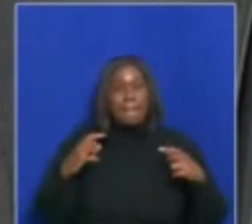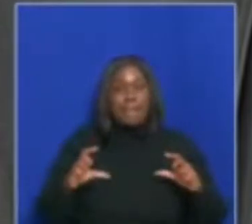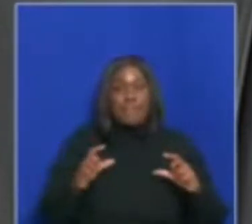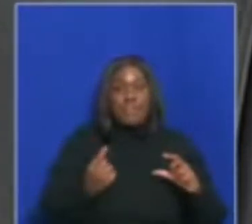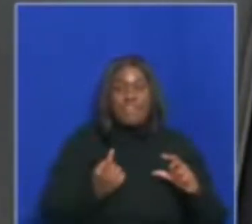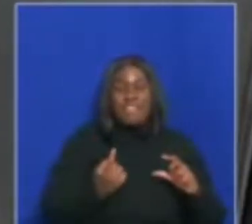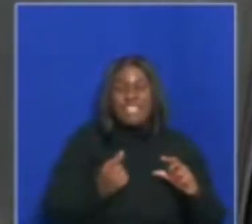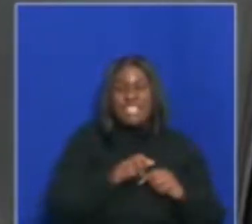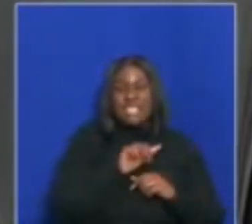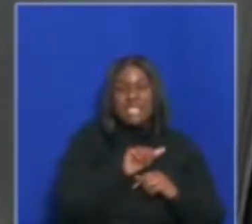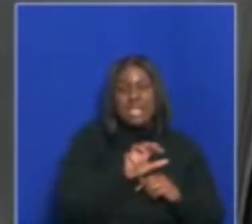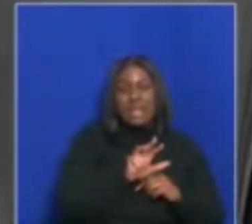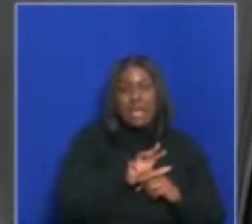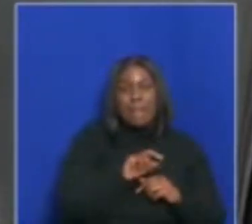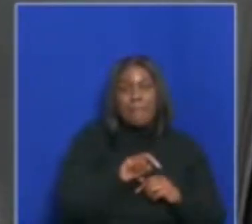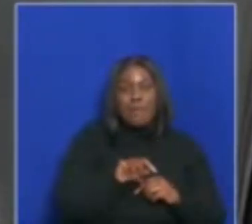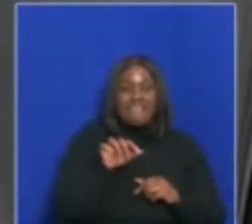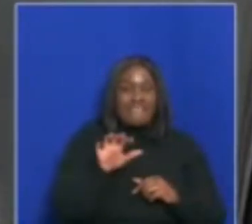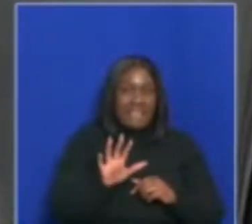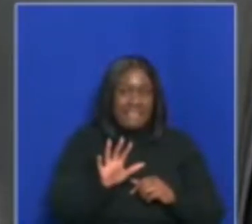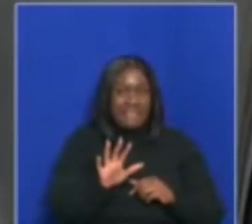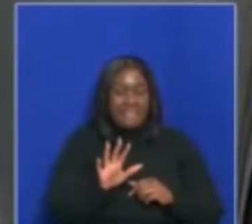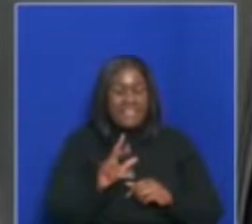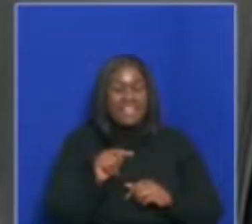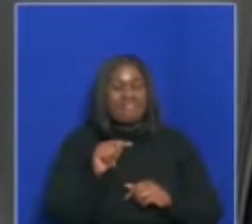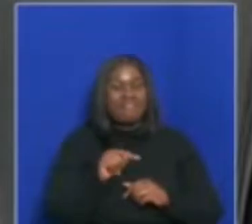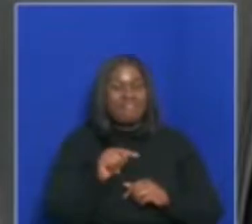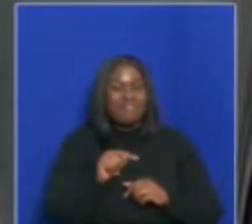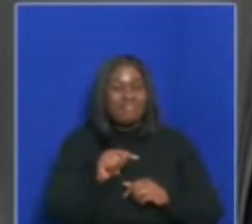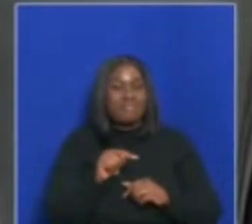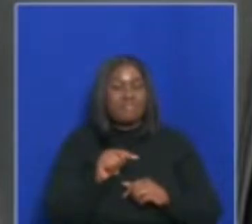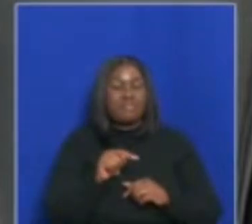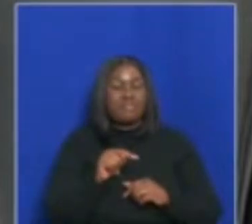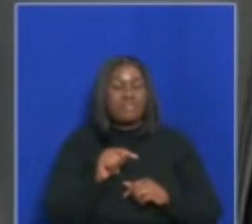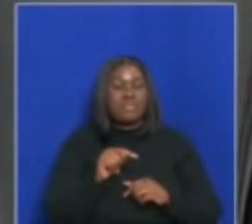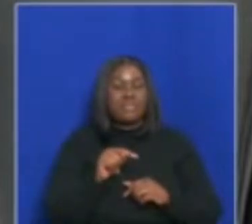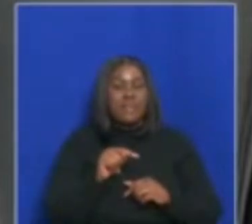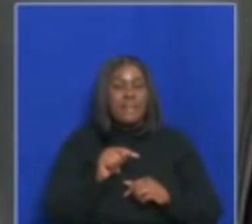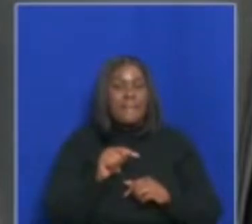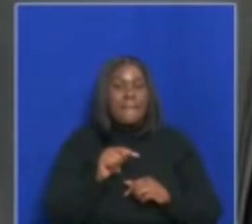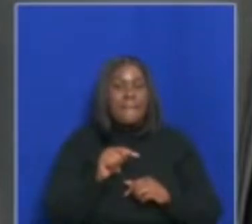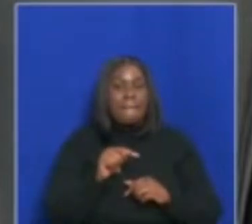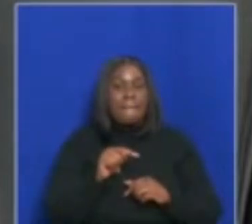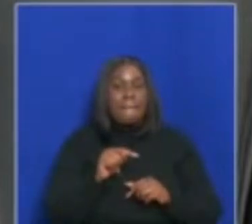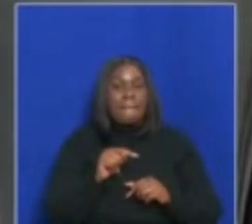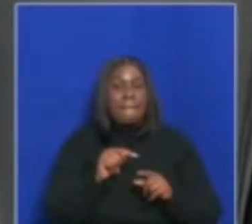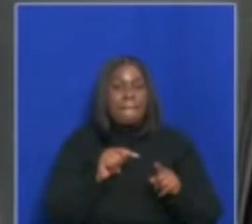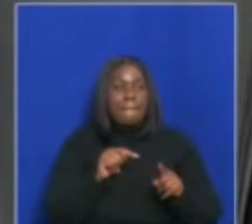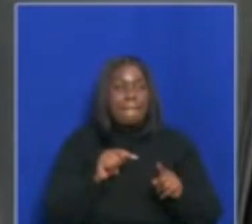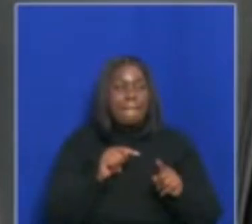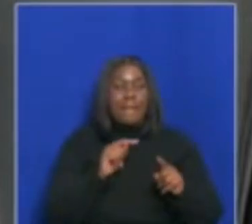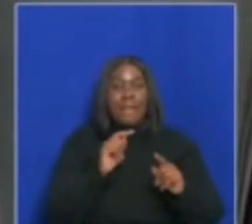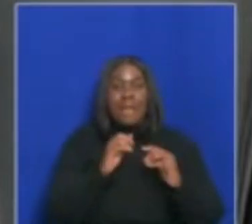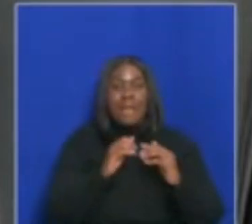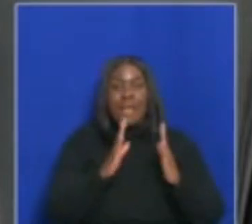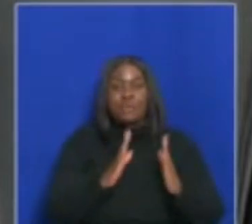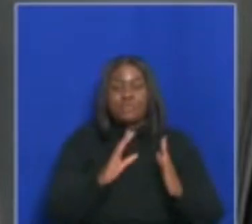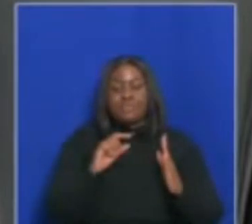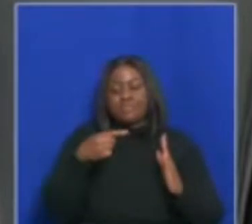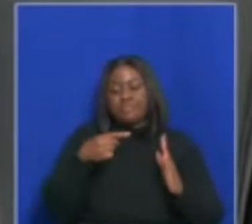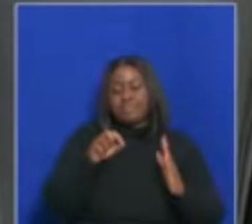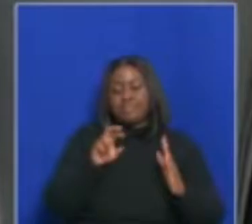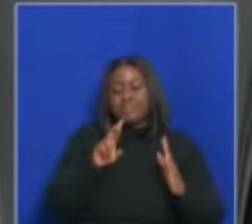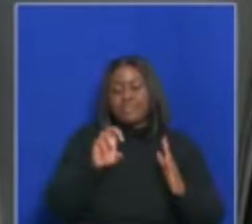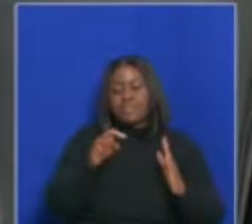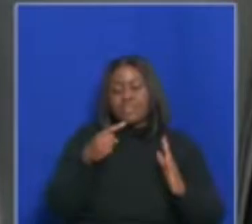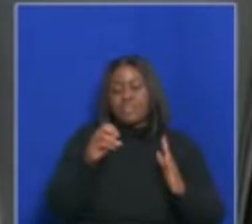69.5. We're talking about the first visit to the house of Mr. Gregory Loftus in December